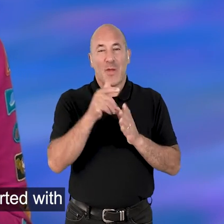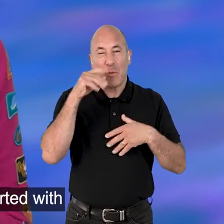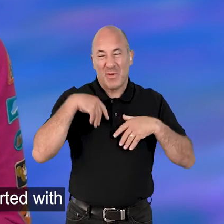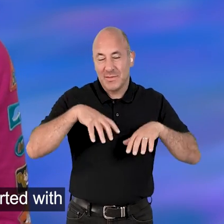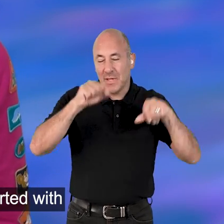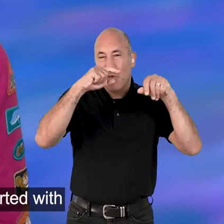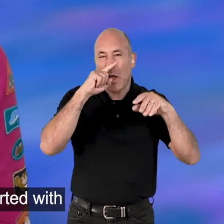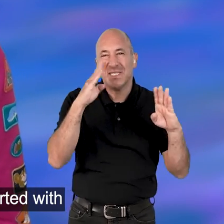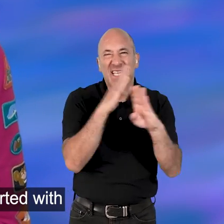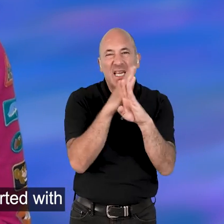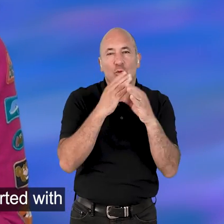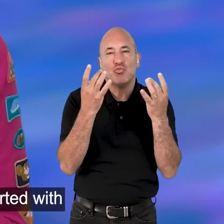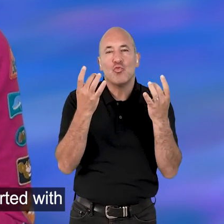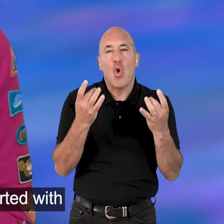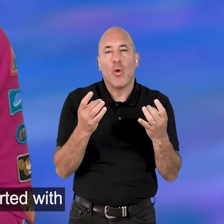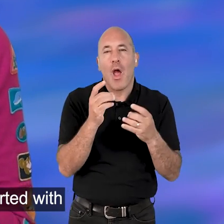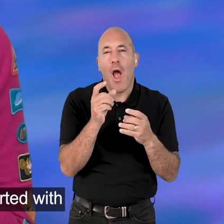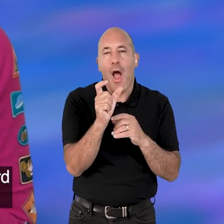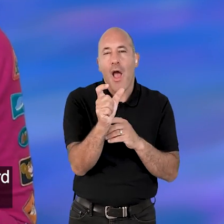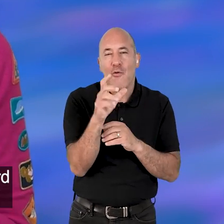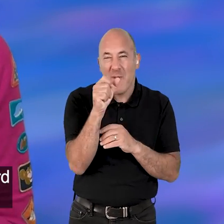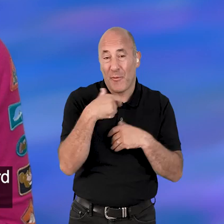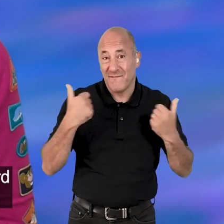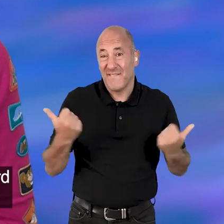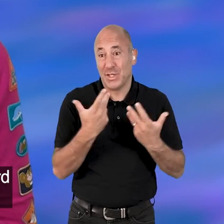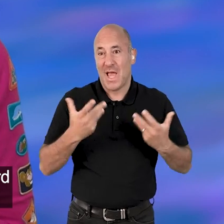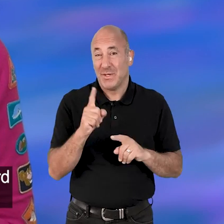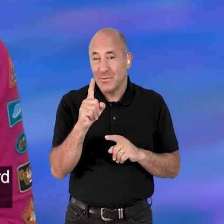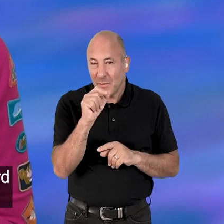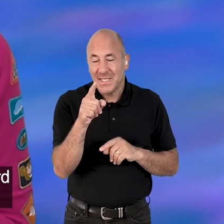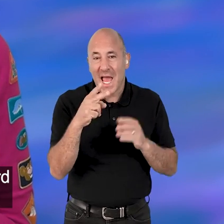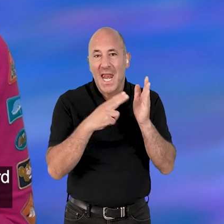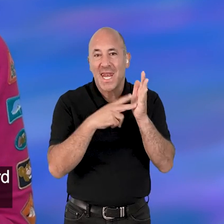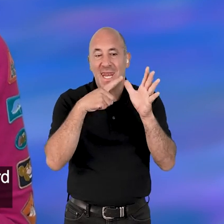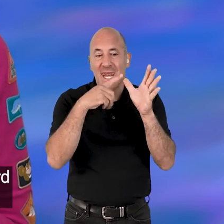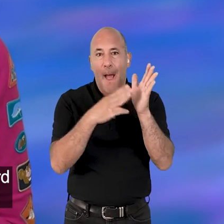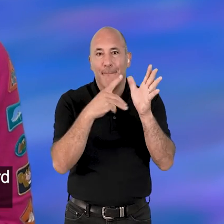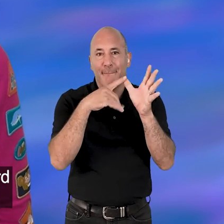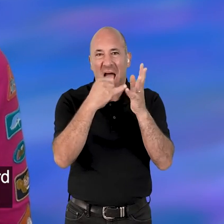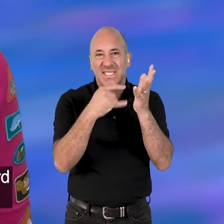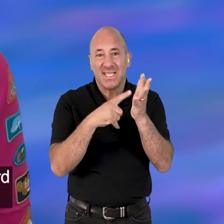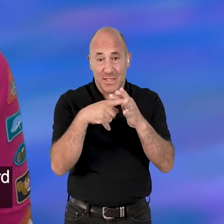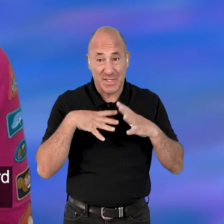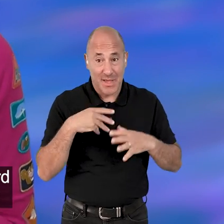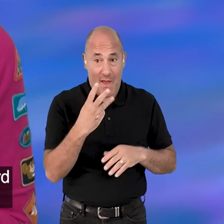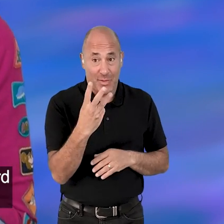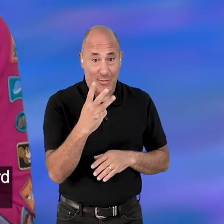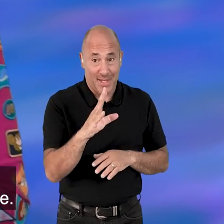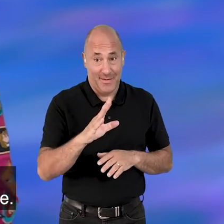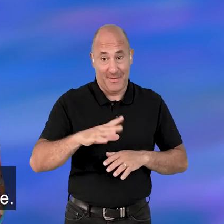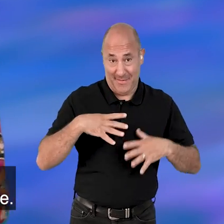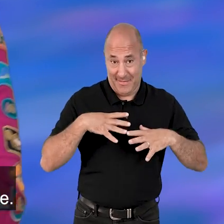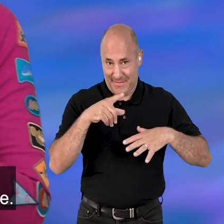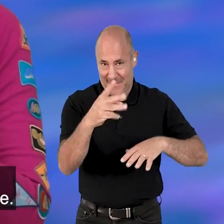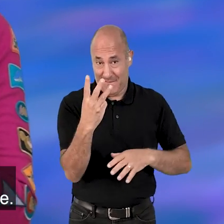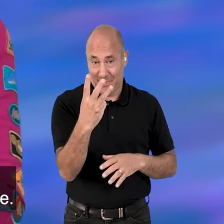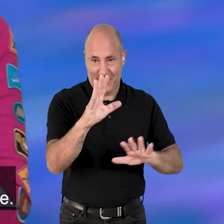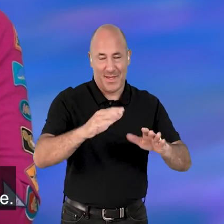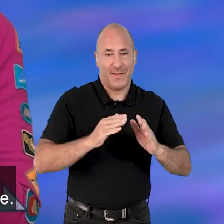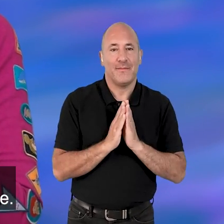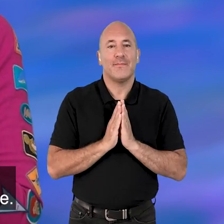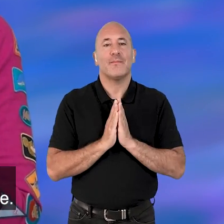finish just the way we started, with our secret yoga code word, which is Namaste. Ready?